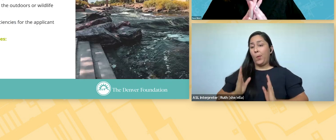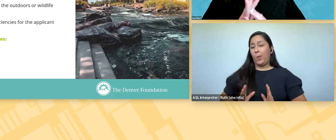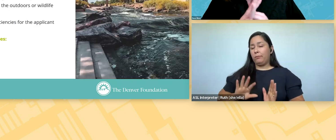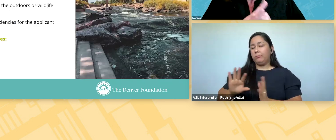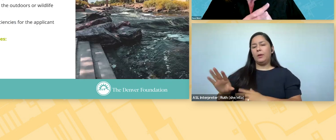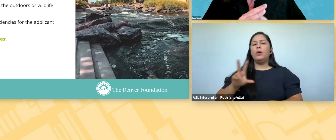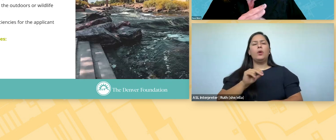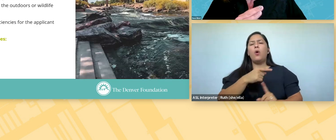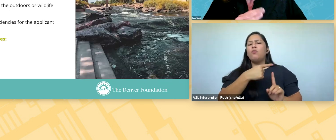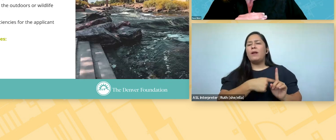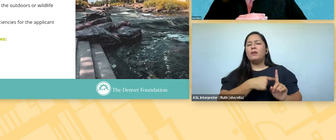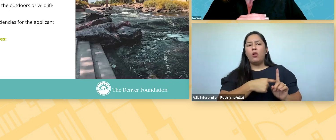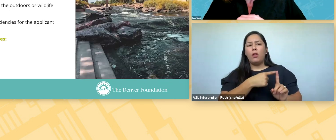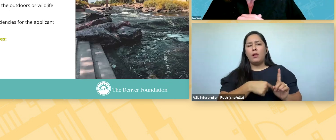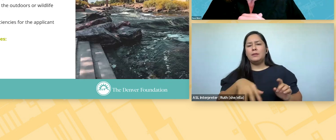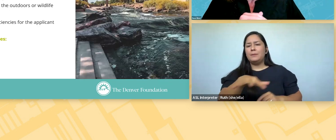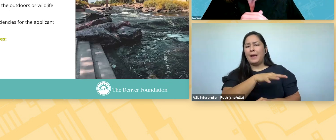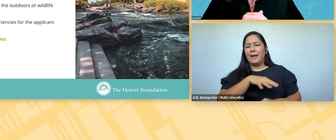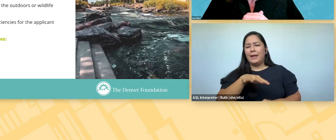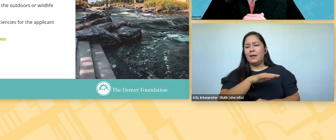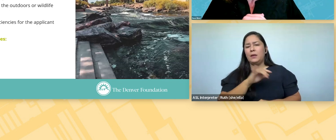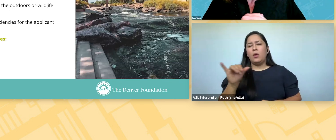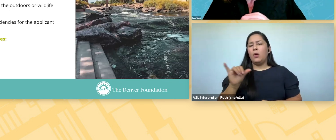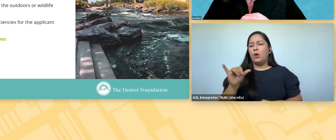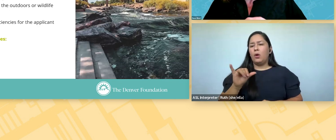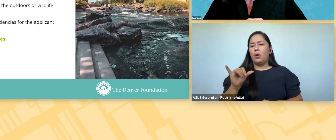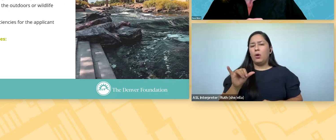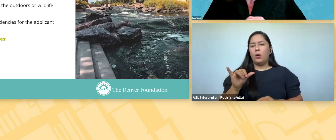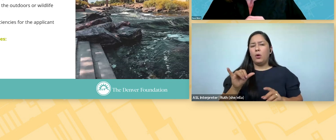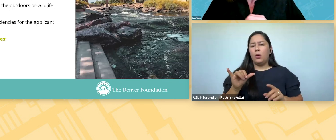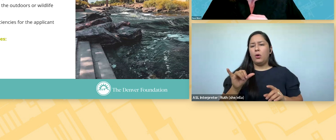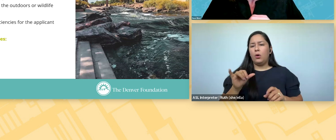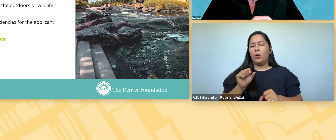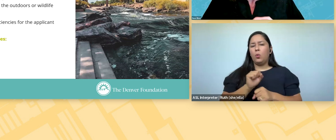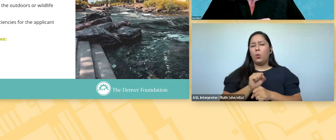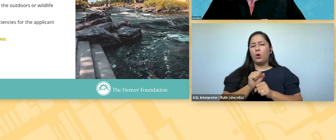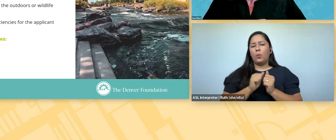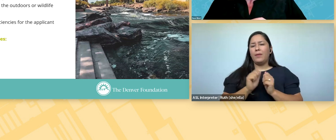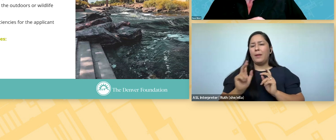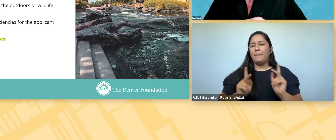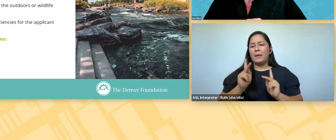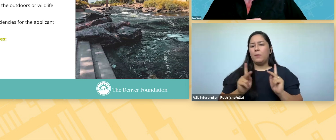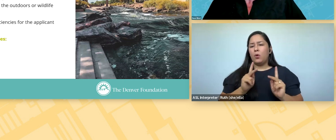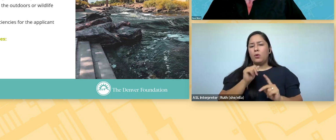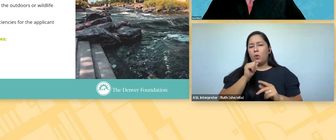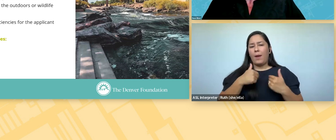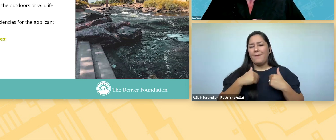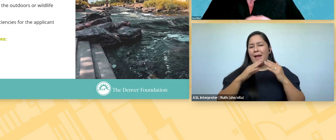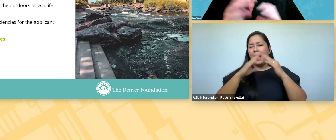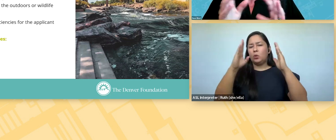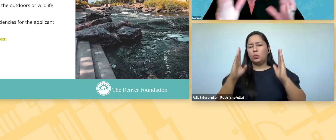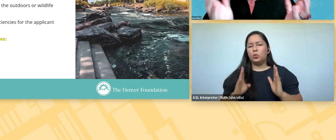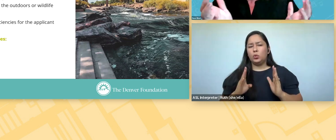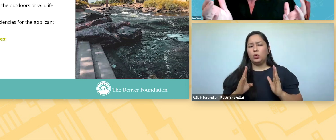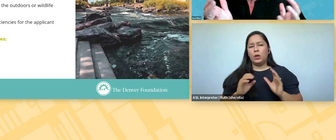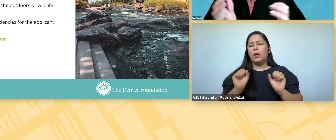rental space, as well as looking at work with people who are unhoused. This work